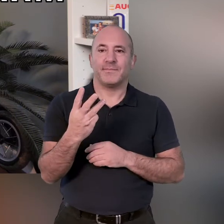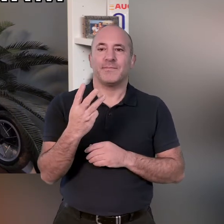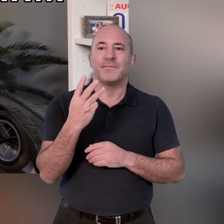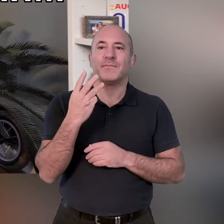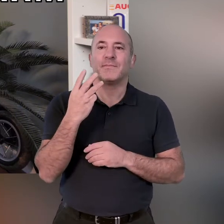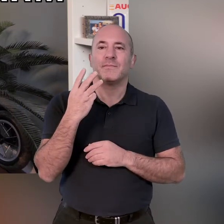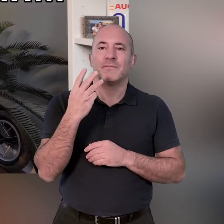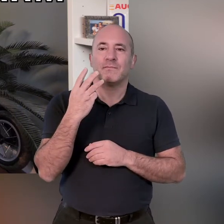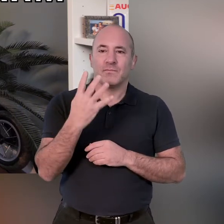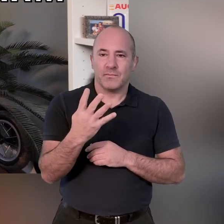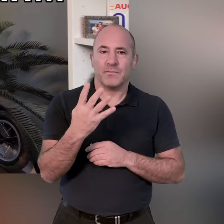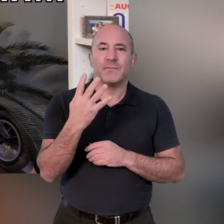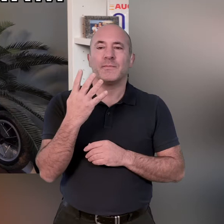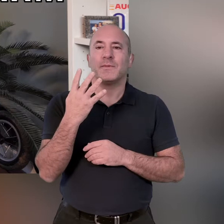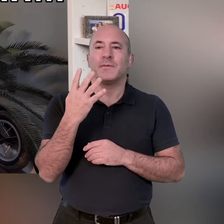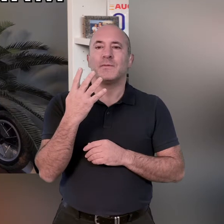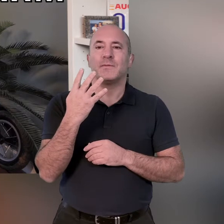3, 4,